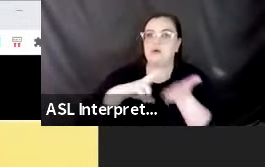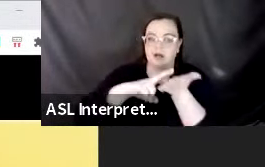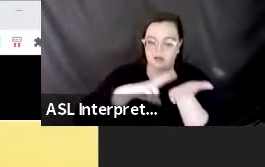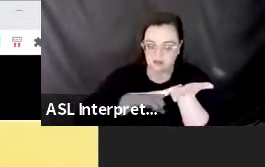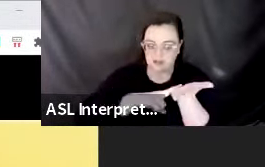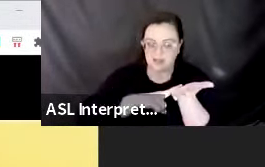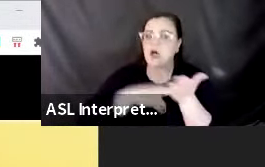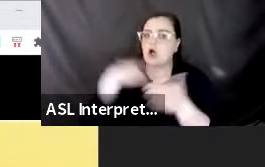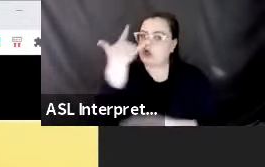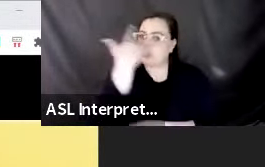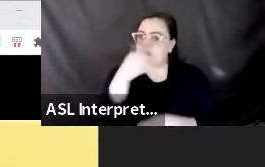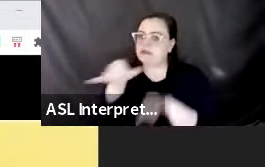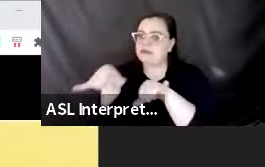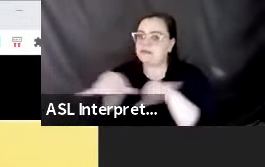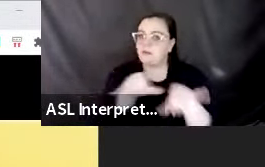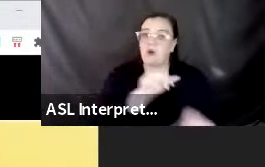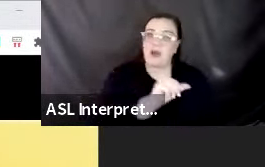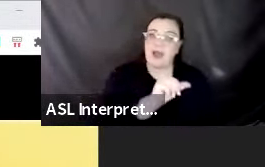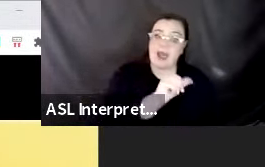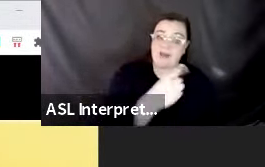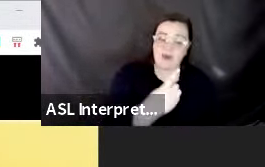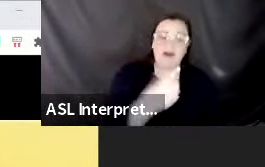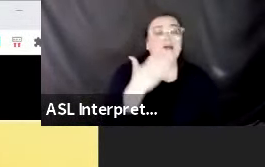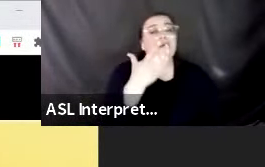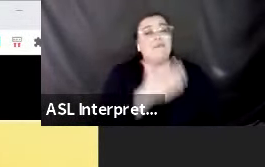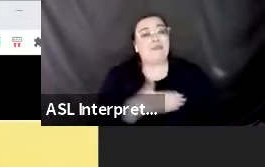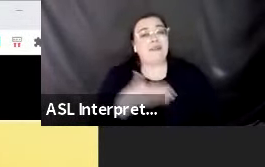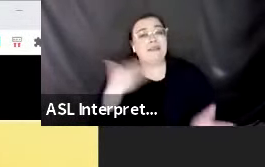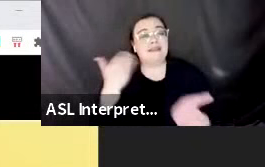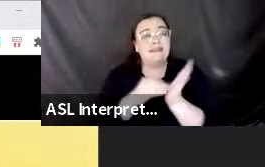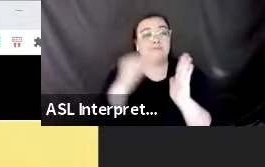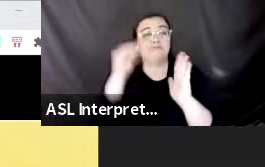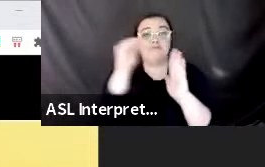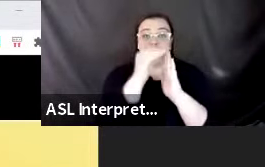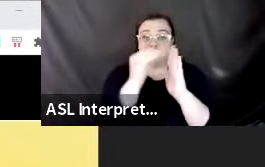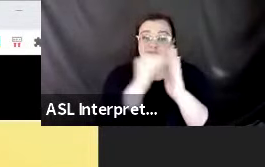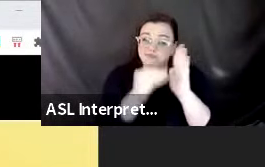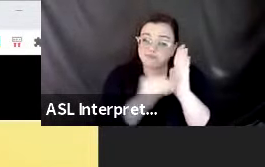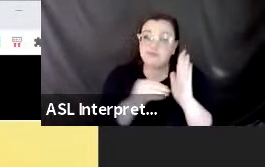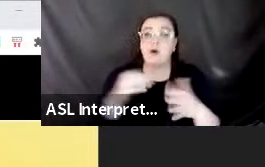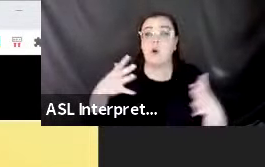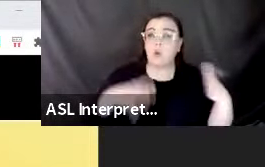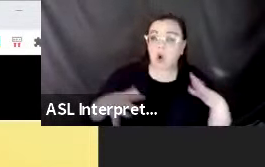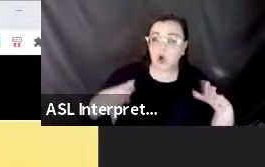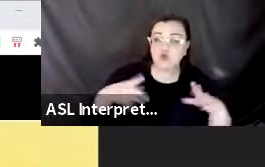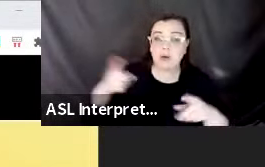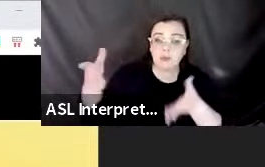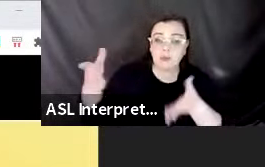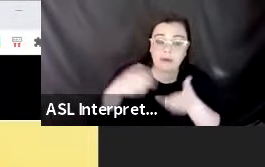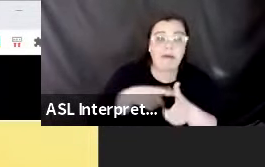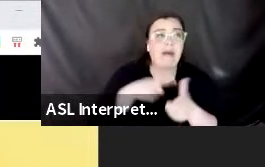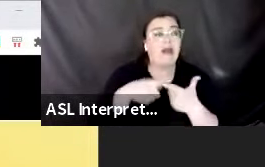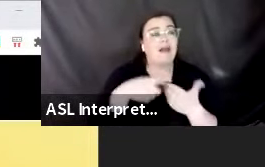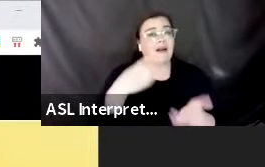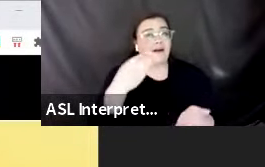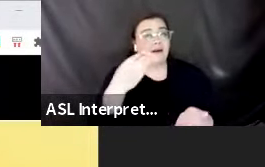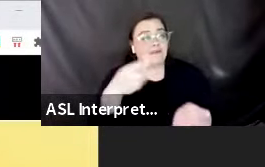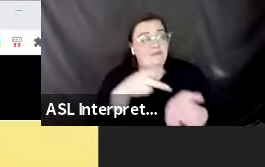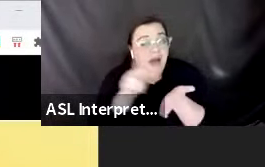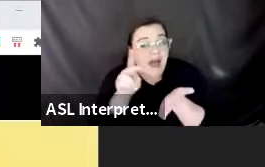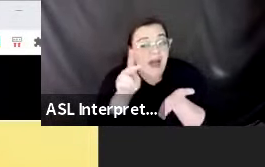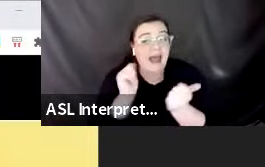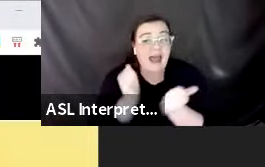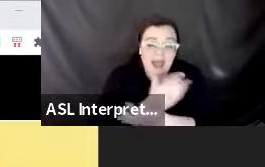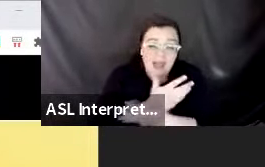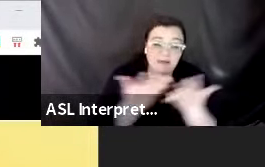A1. Please make sure it's filled out with smoke wet pay, the wardrobe you bring, all of the necessary information before